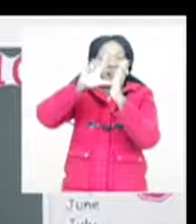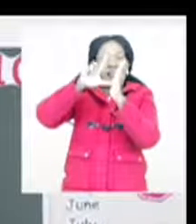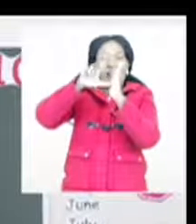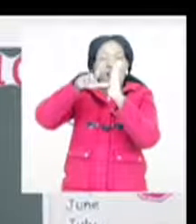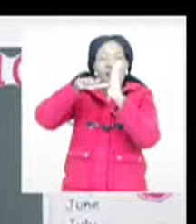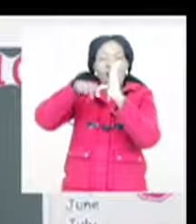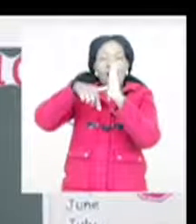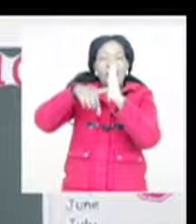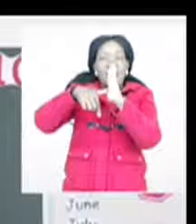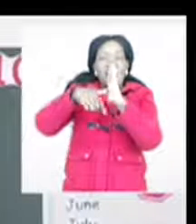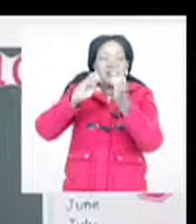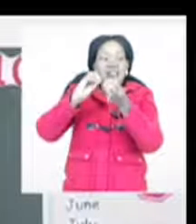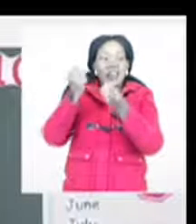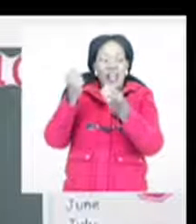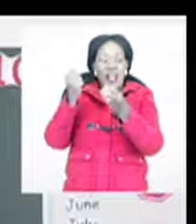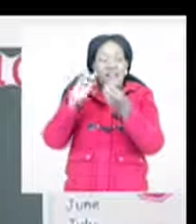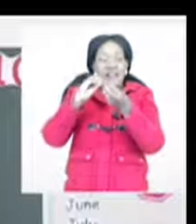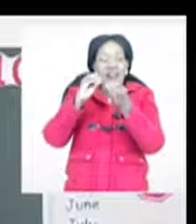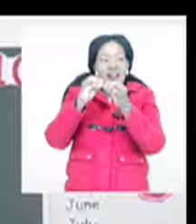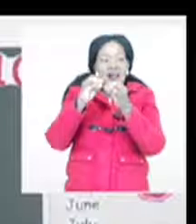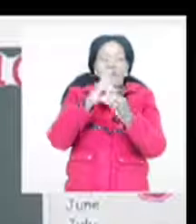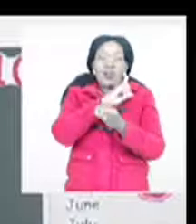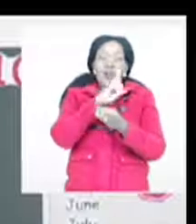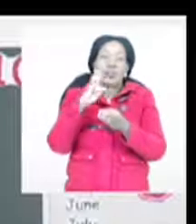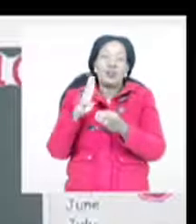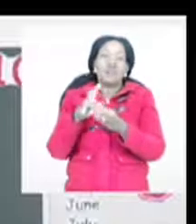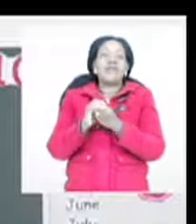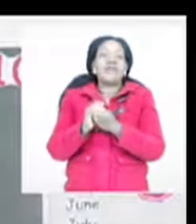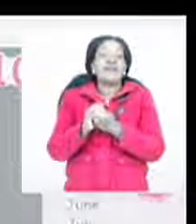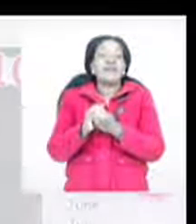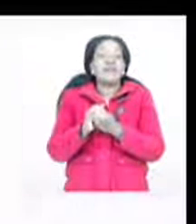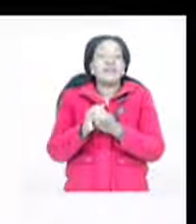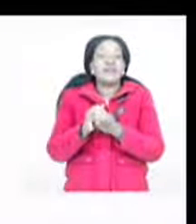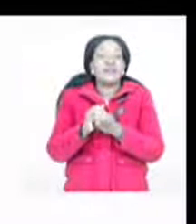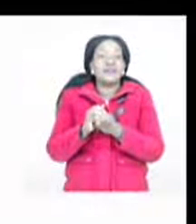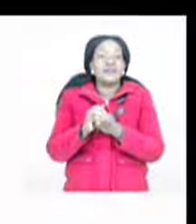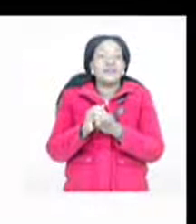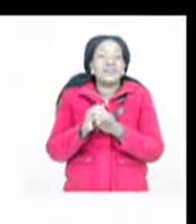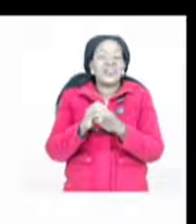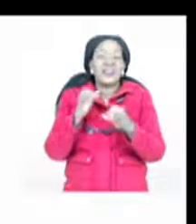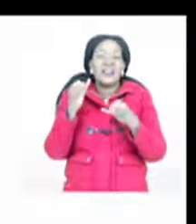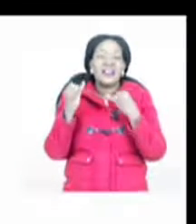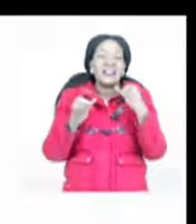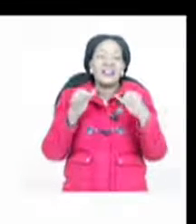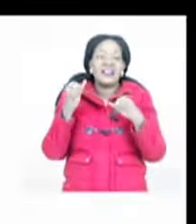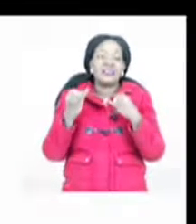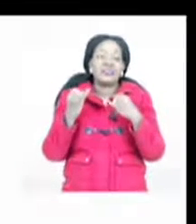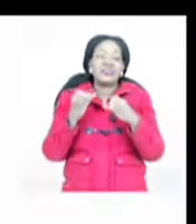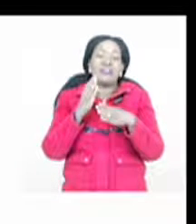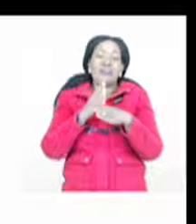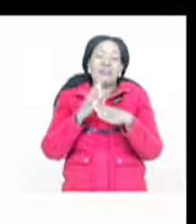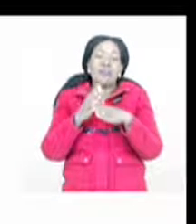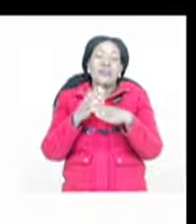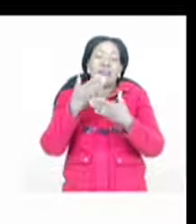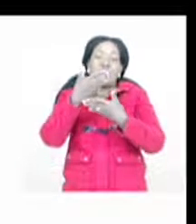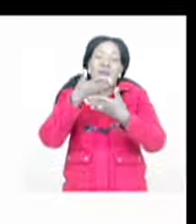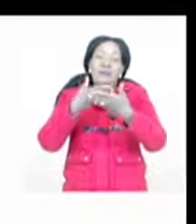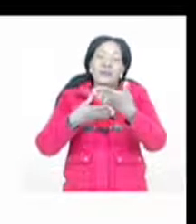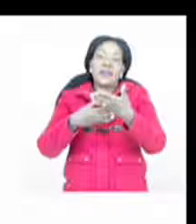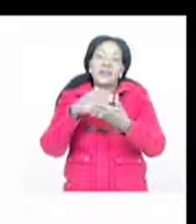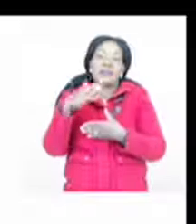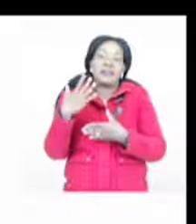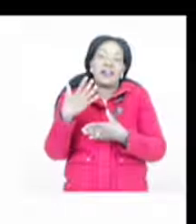number 12 on it. Make sure you fill in number 12 and enjoy your exercise on page